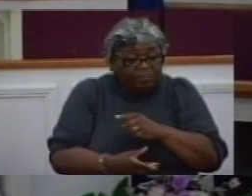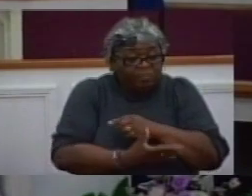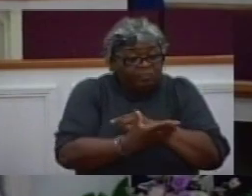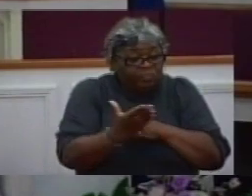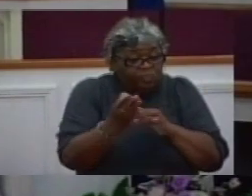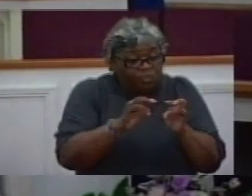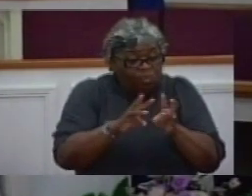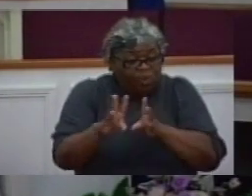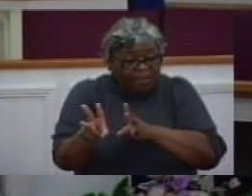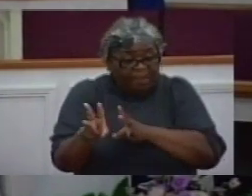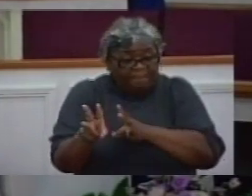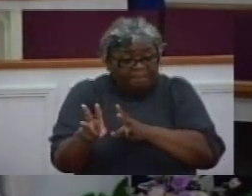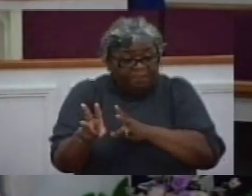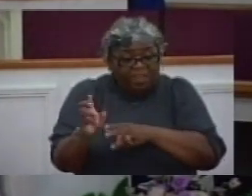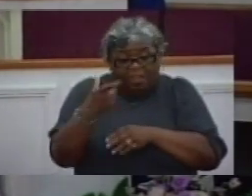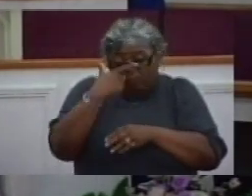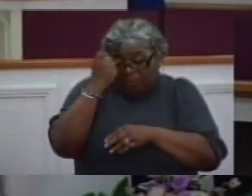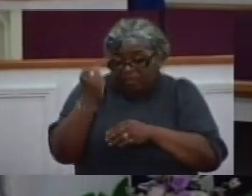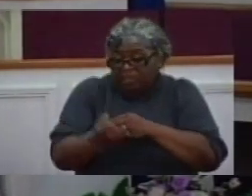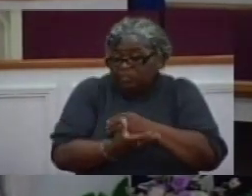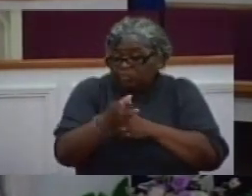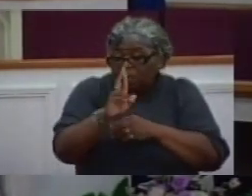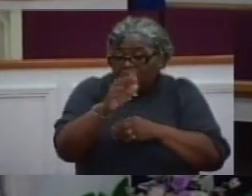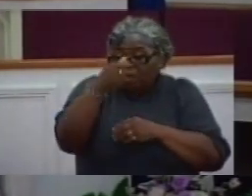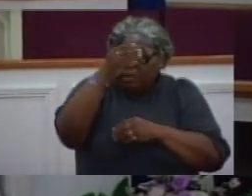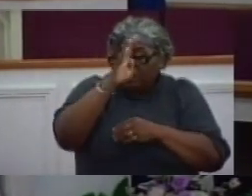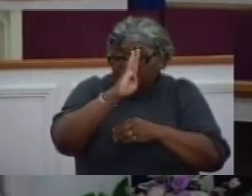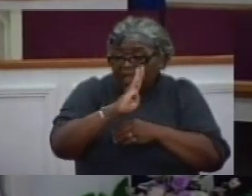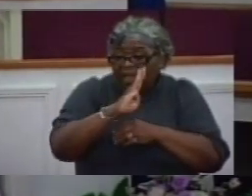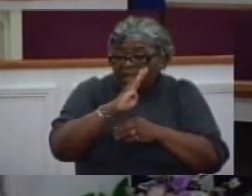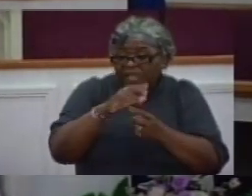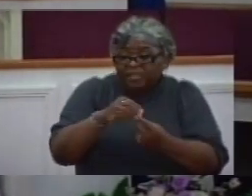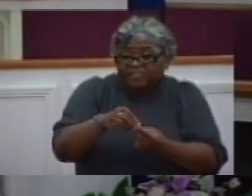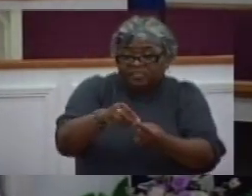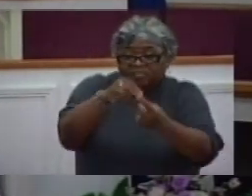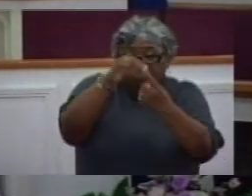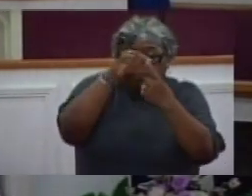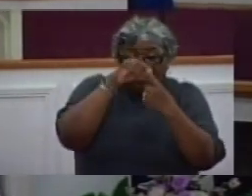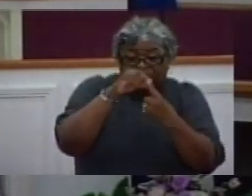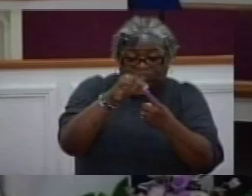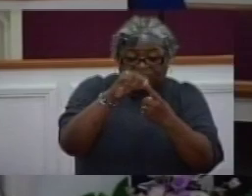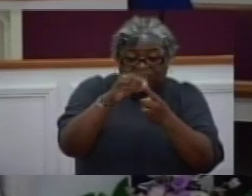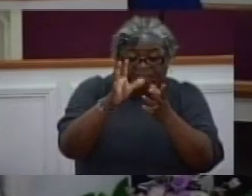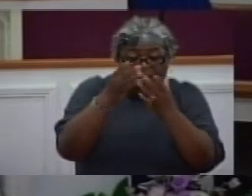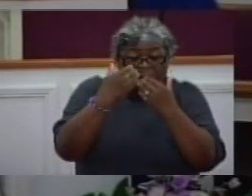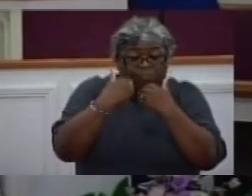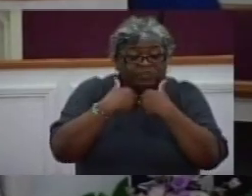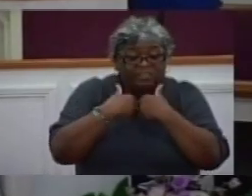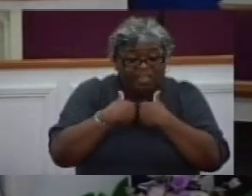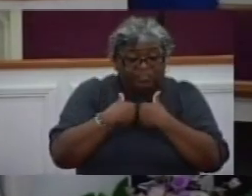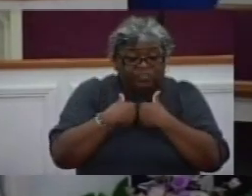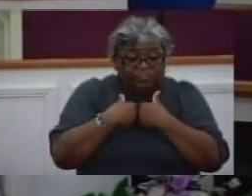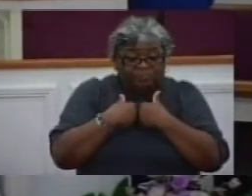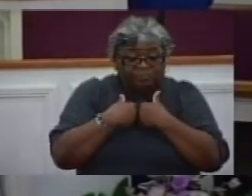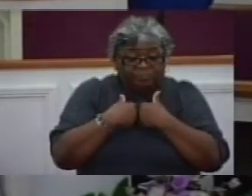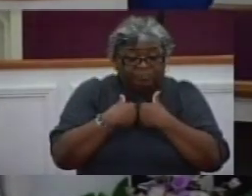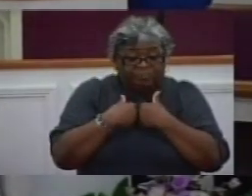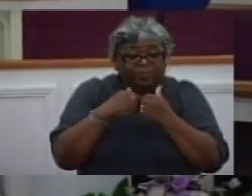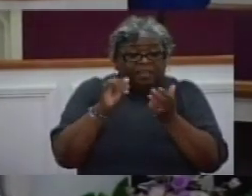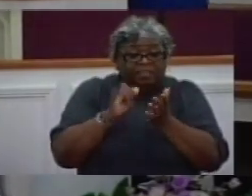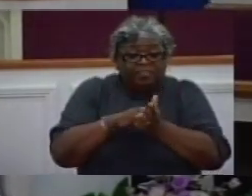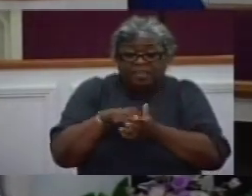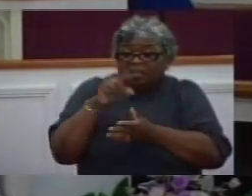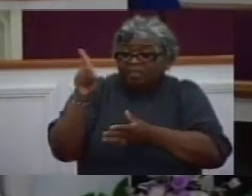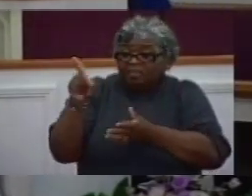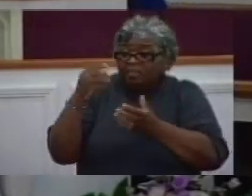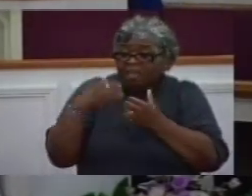way, because you are God's special possession, that means that he